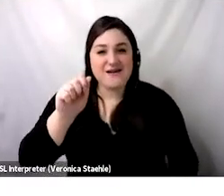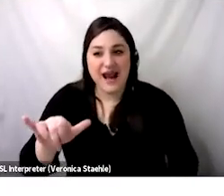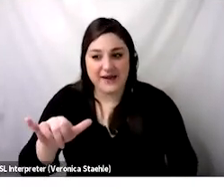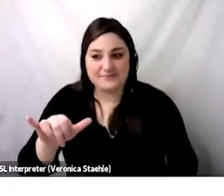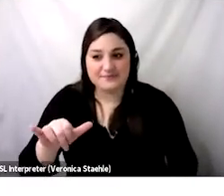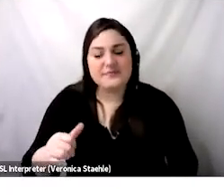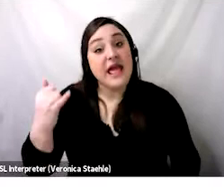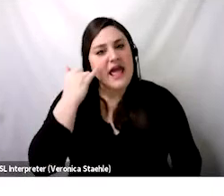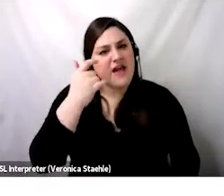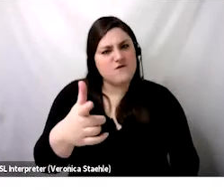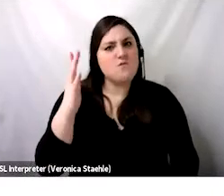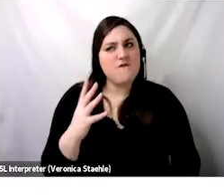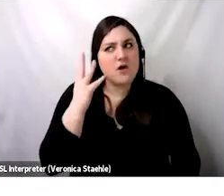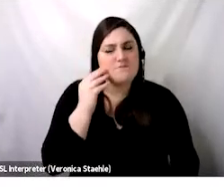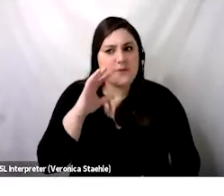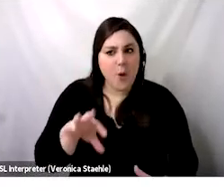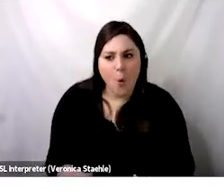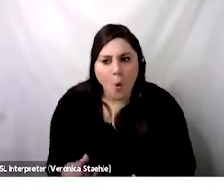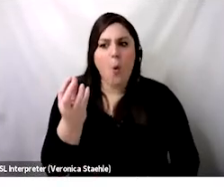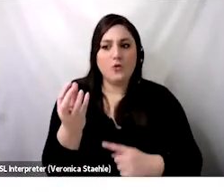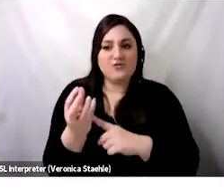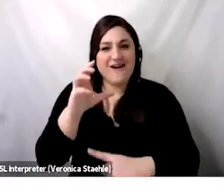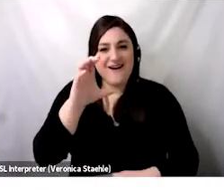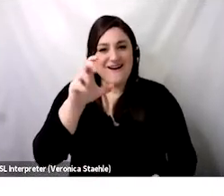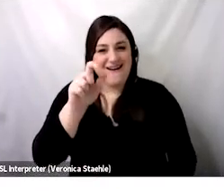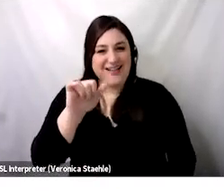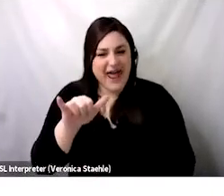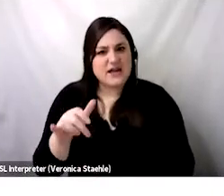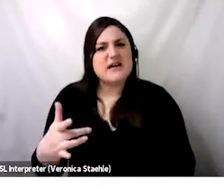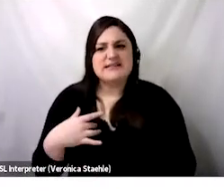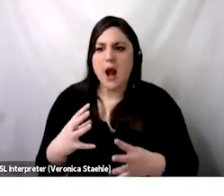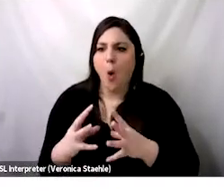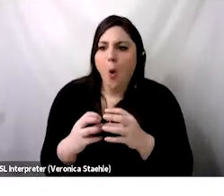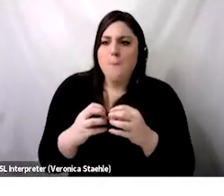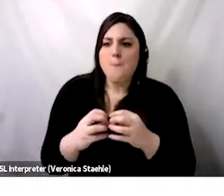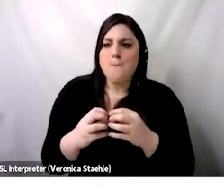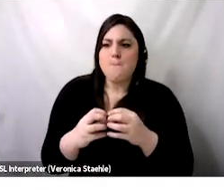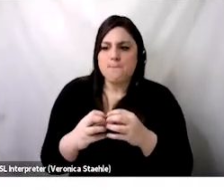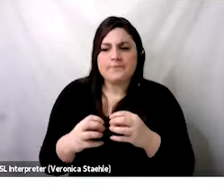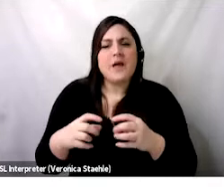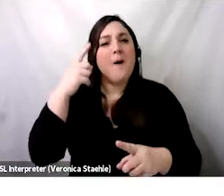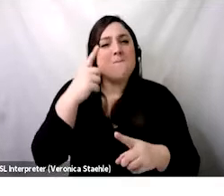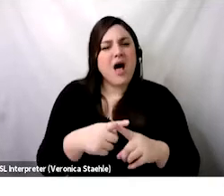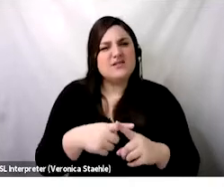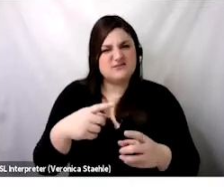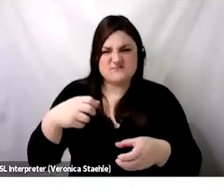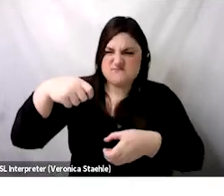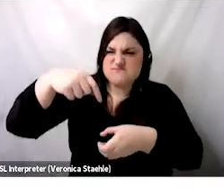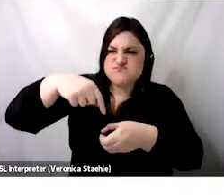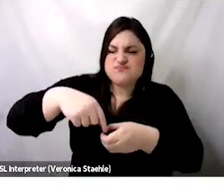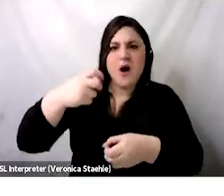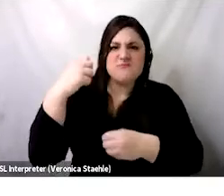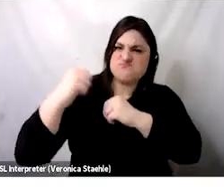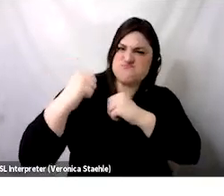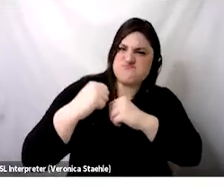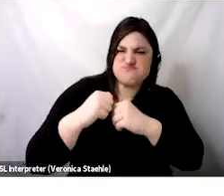it's dense, they can hold moisture, however, very difficult for roots to penetrate. And you